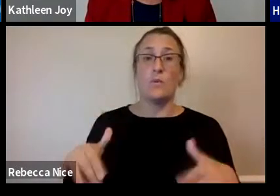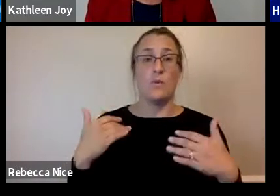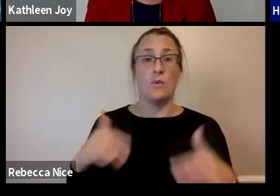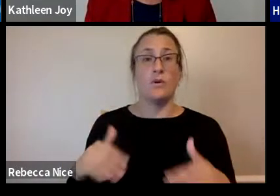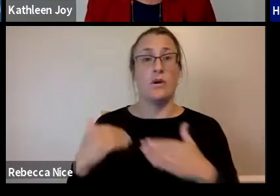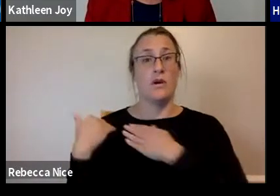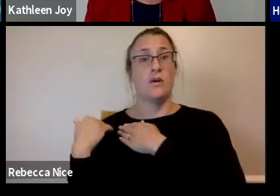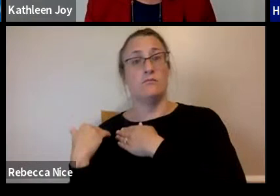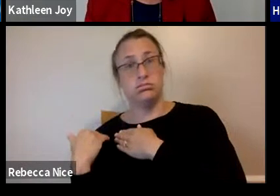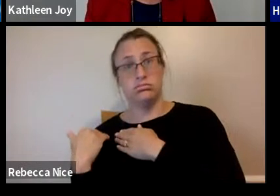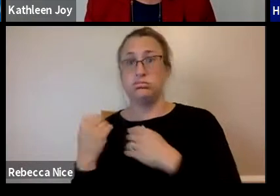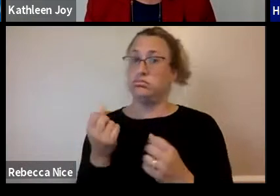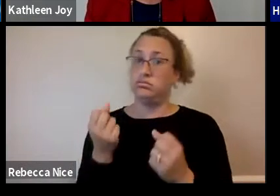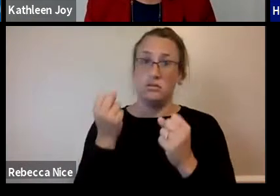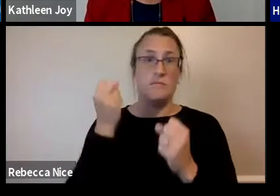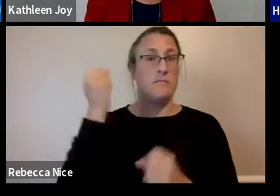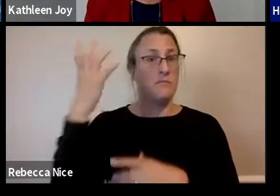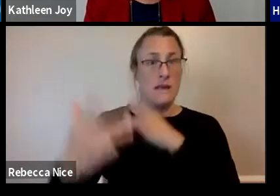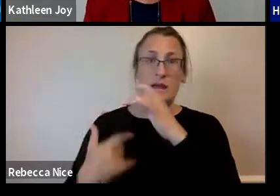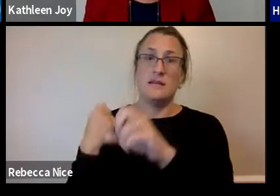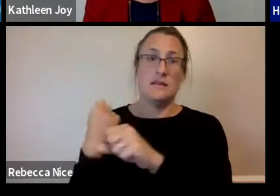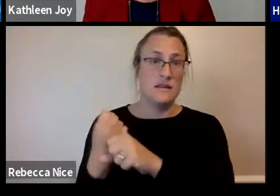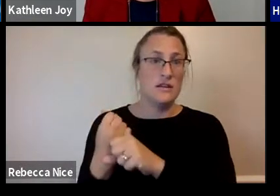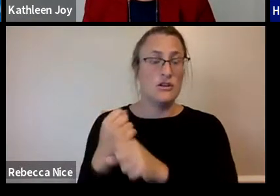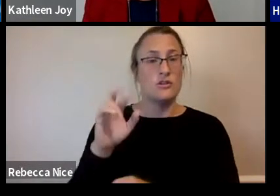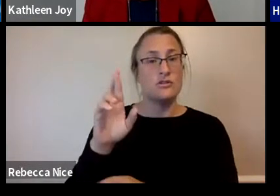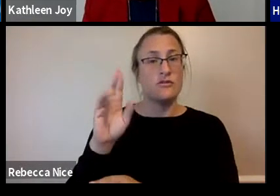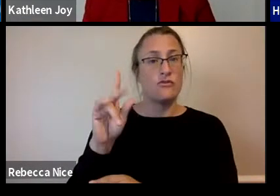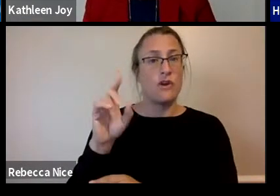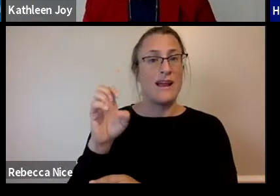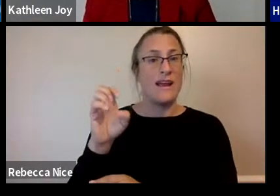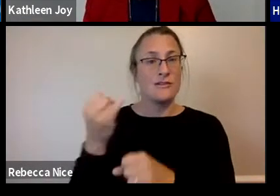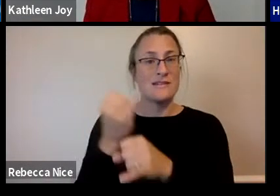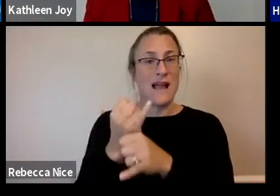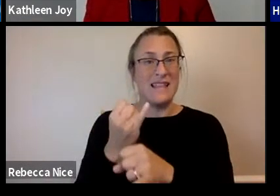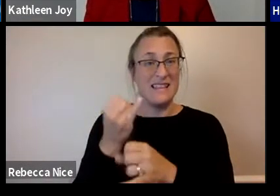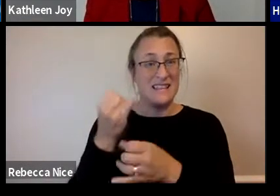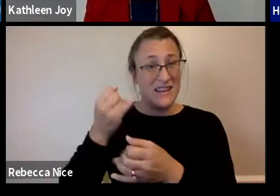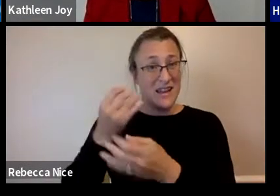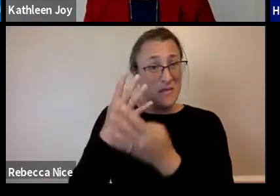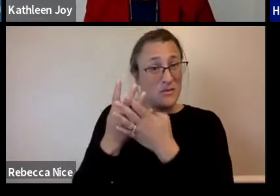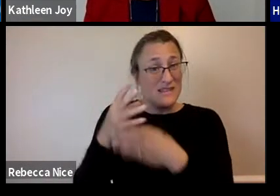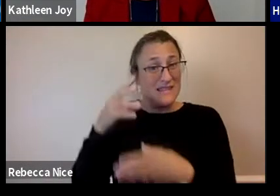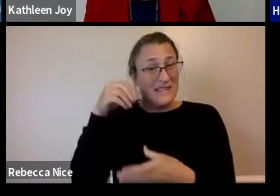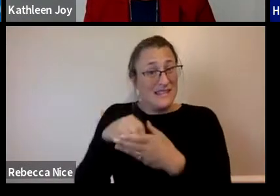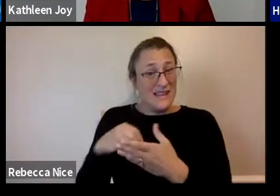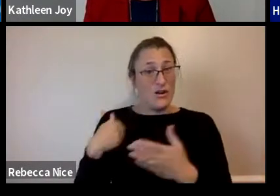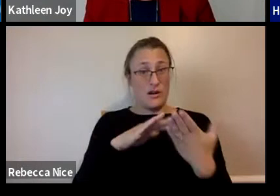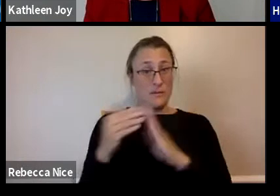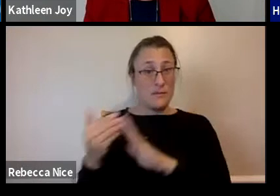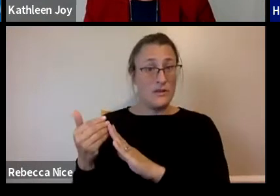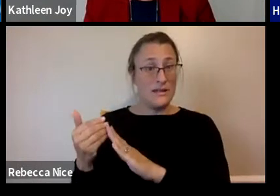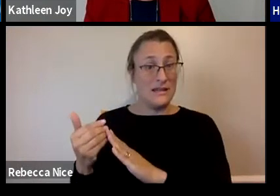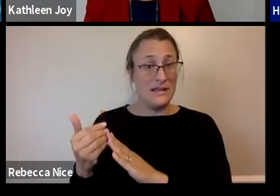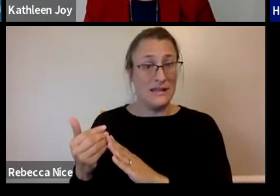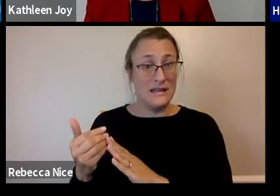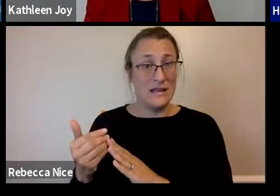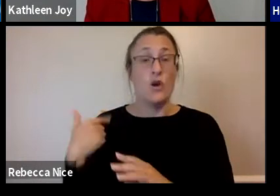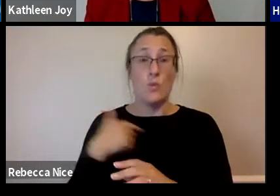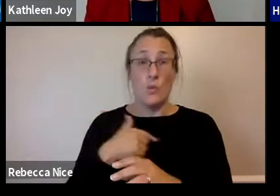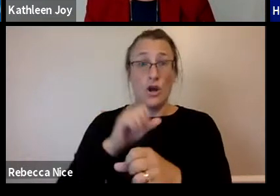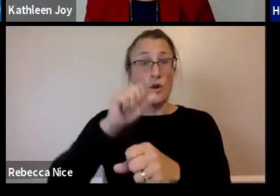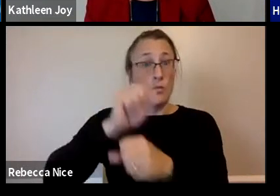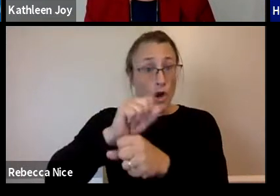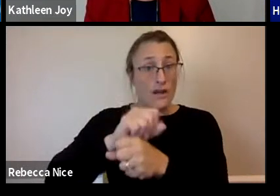for decades of Rikers Island, a prison in our community. We are a working and